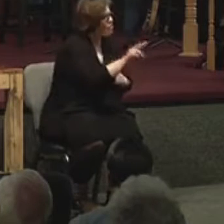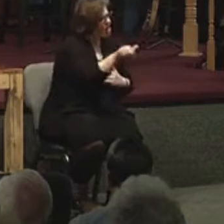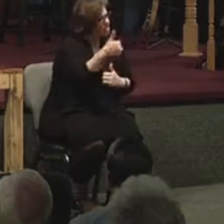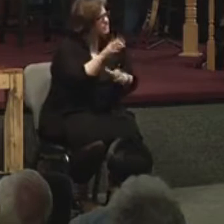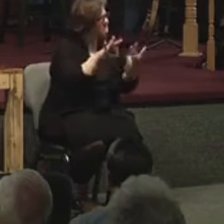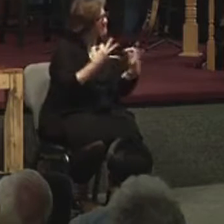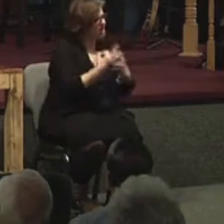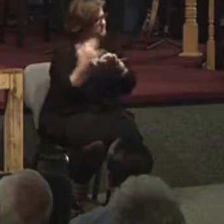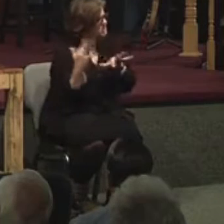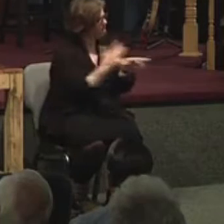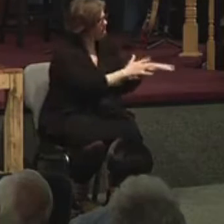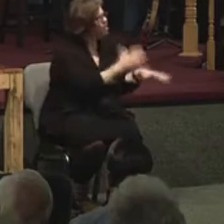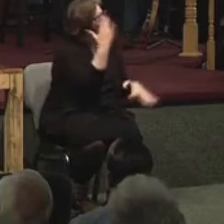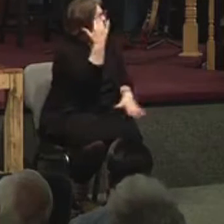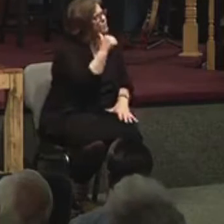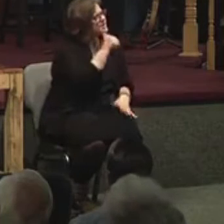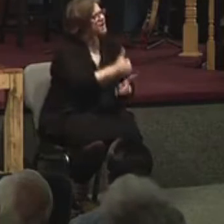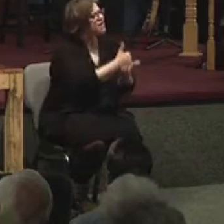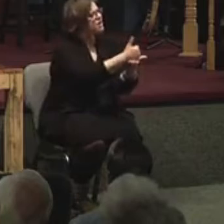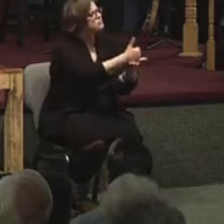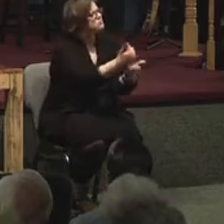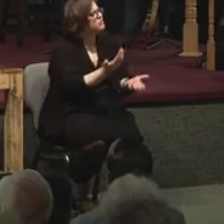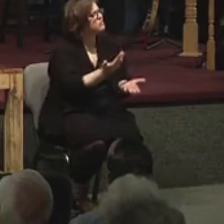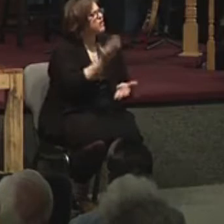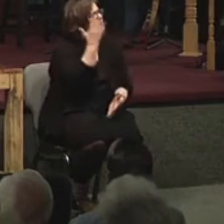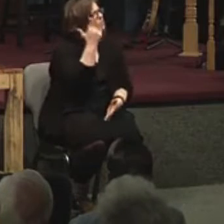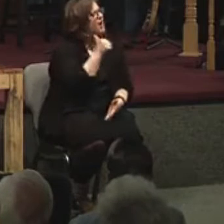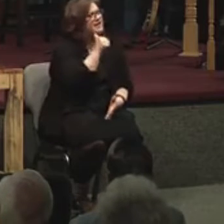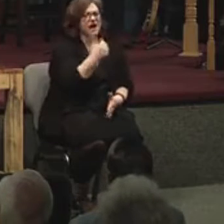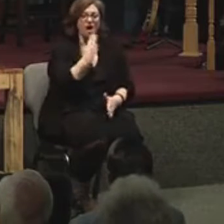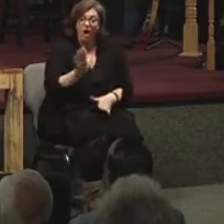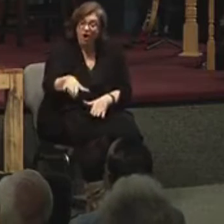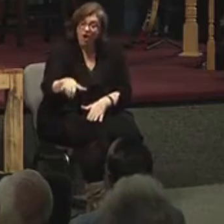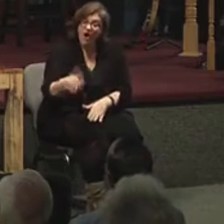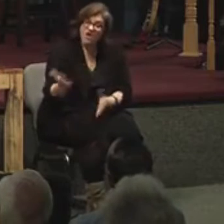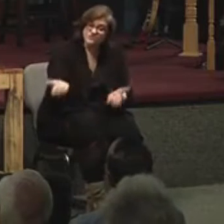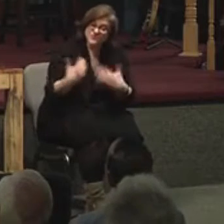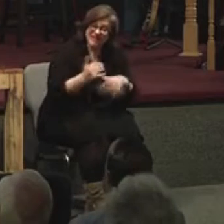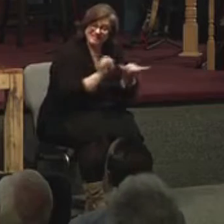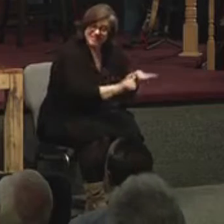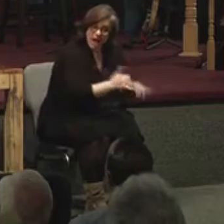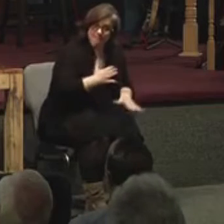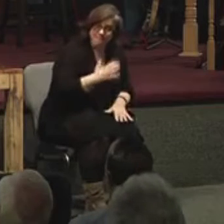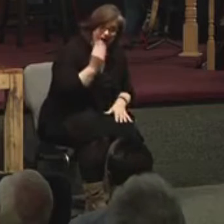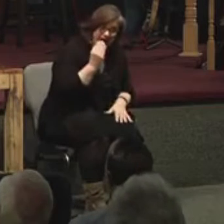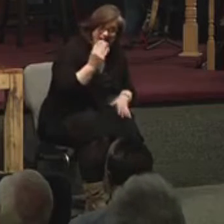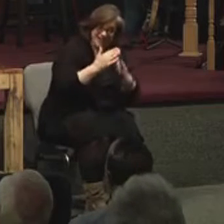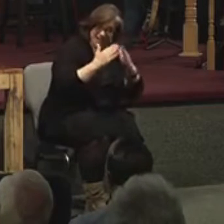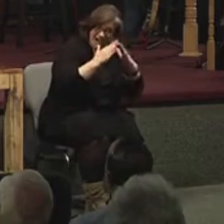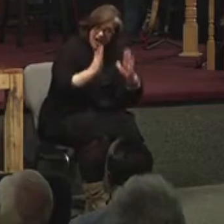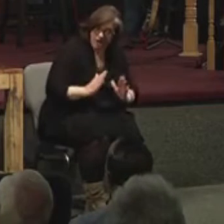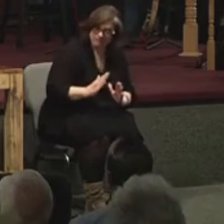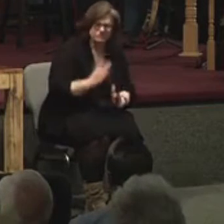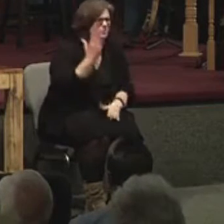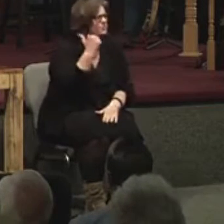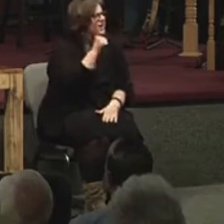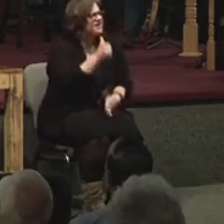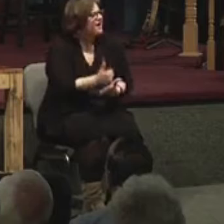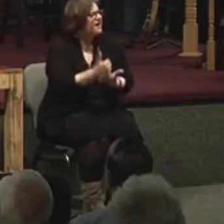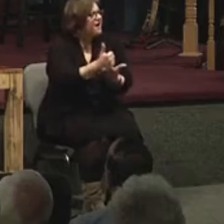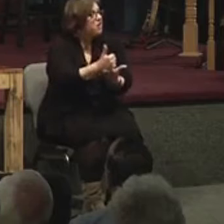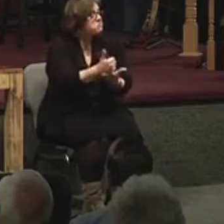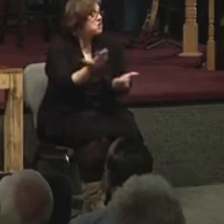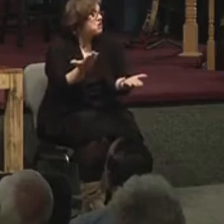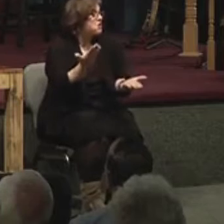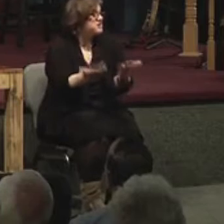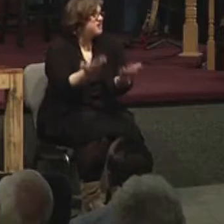How come they didn't help Joseph and Mary? How come they didn't say, hey, you can crash with us, you could stay with us? How come they didn't help them out? Was it